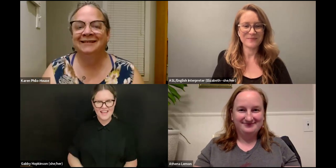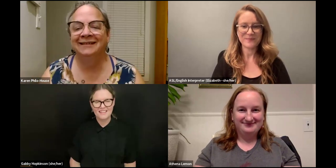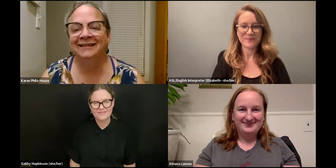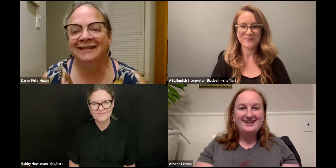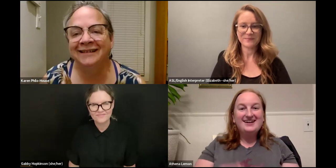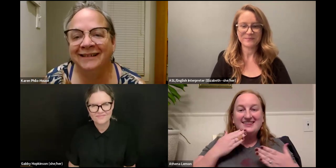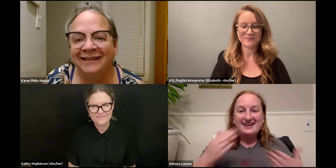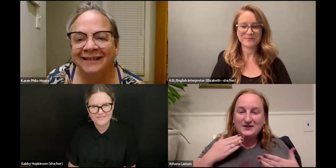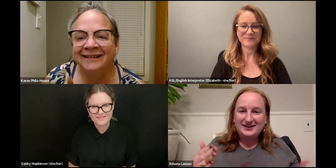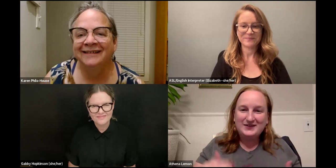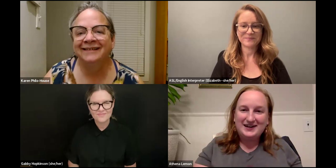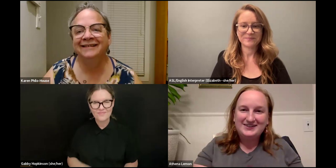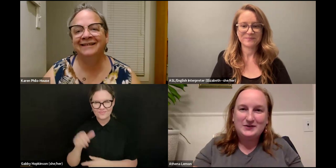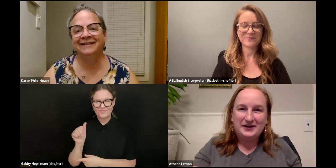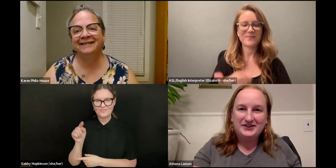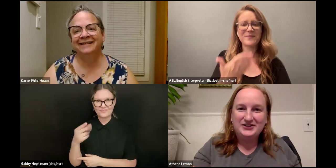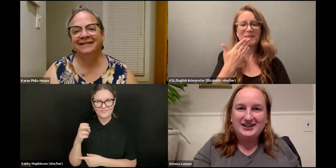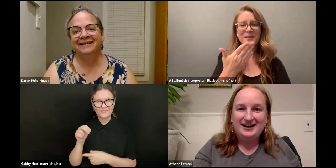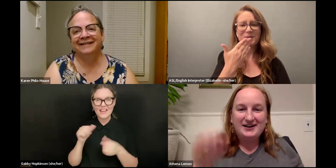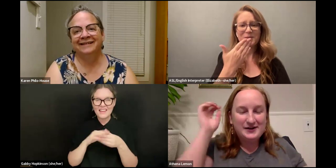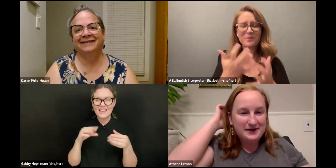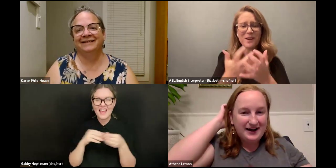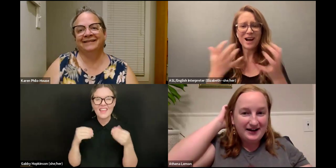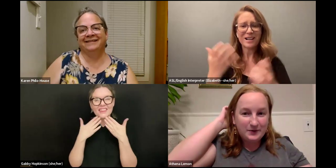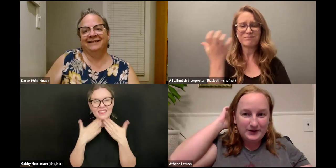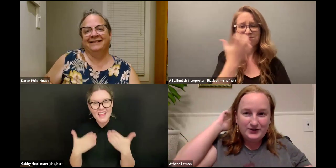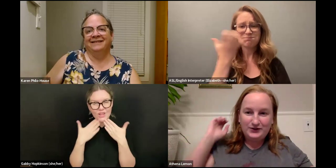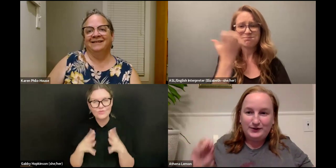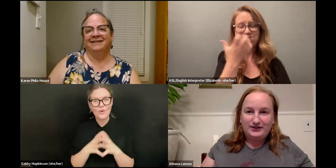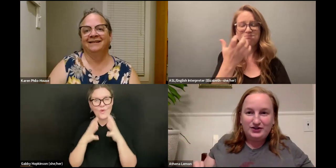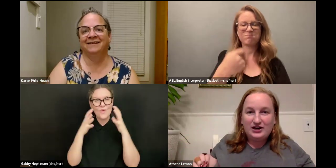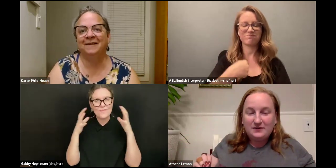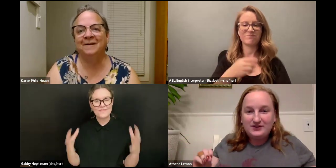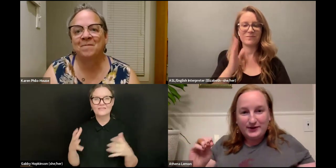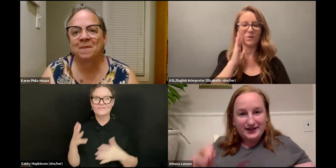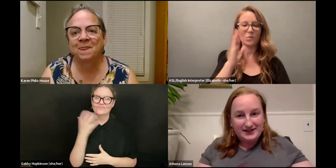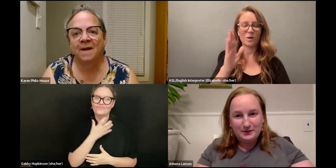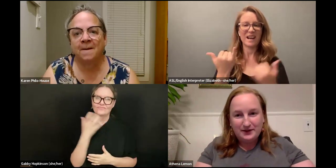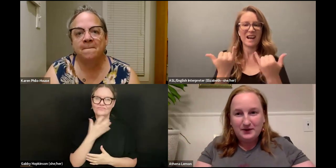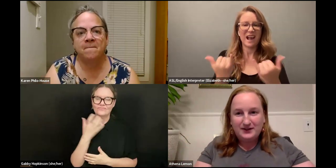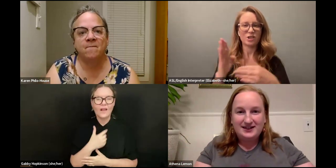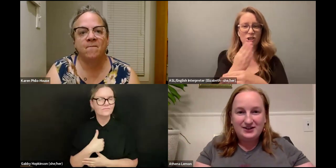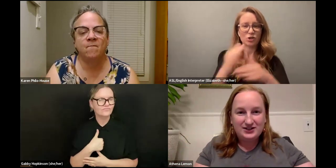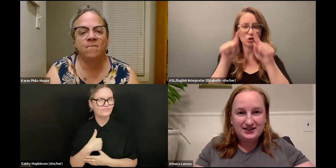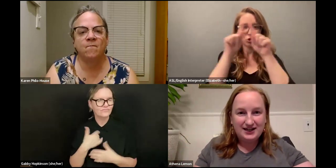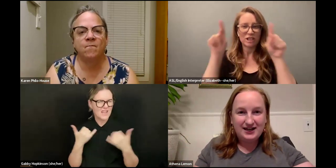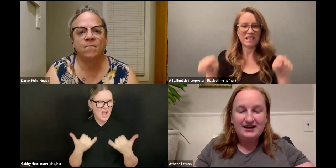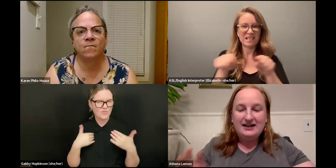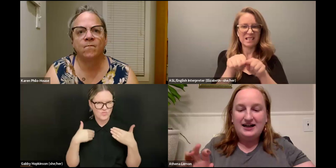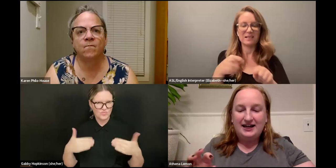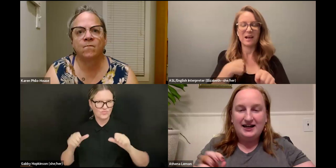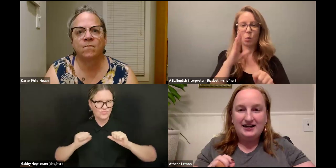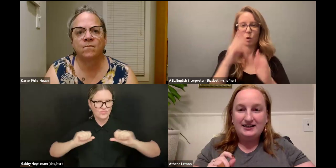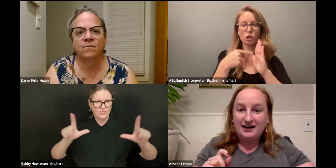Athena. Thank you guys so much. I am going to share my screen. I did bring a presentation